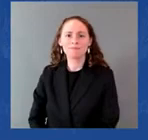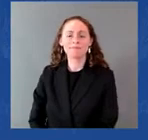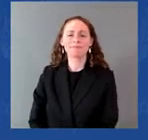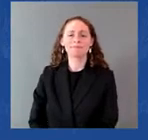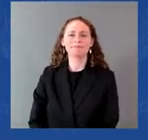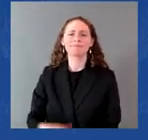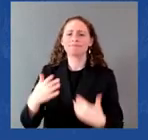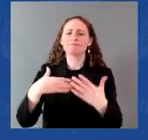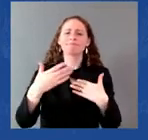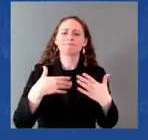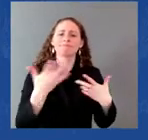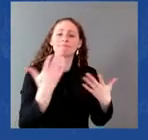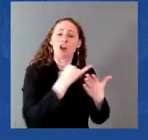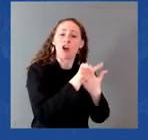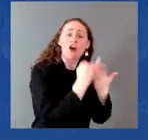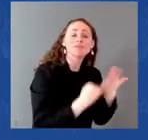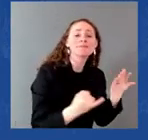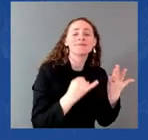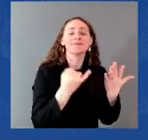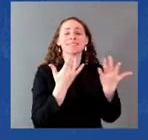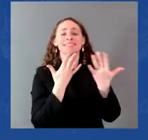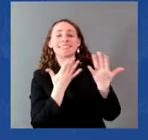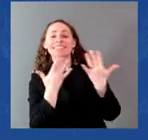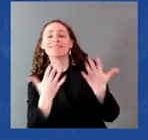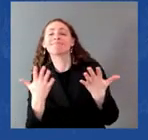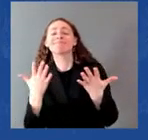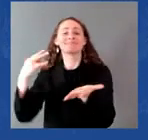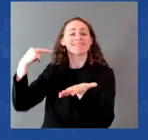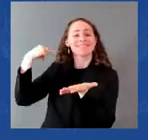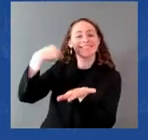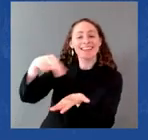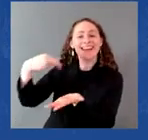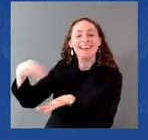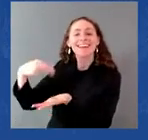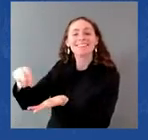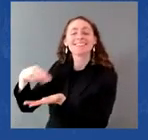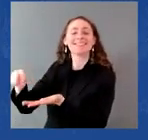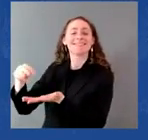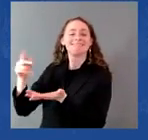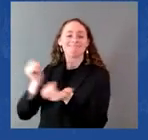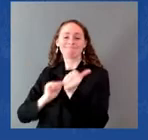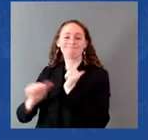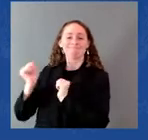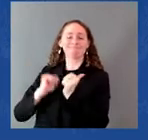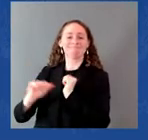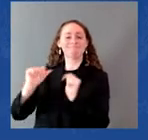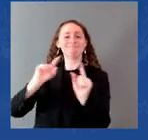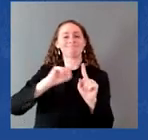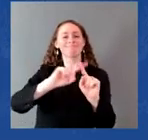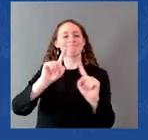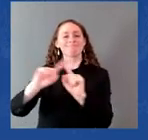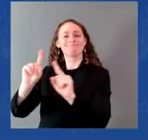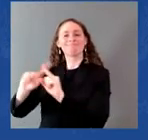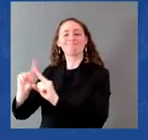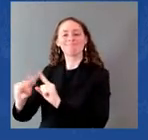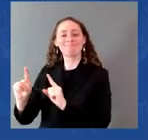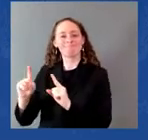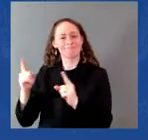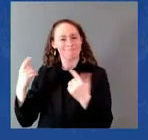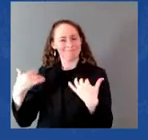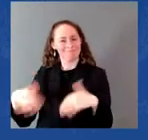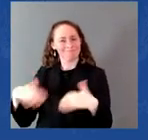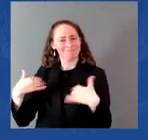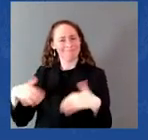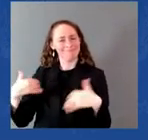fully appreciate what you do for so many people. Tonight, we celebrate that gift and another extraordinary group of artists here in the